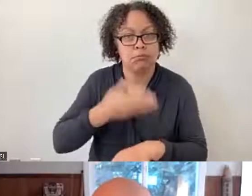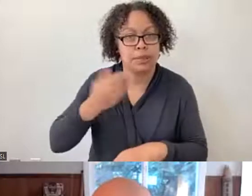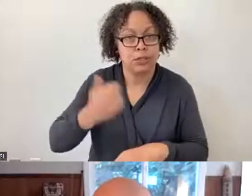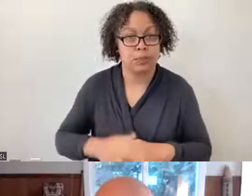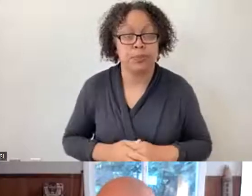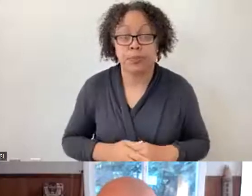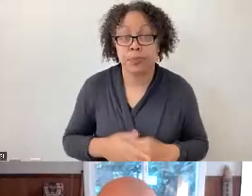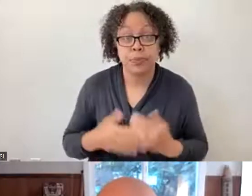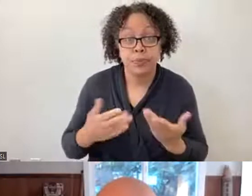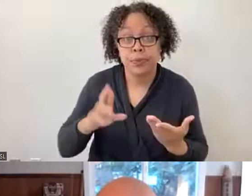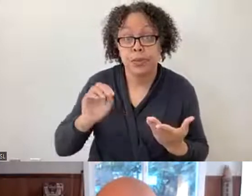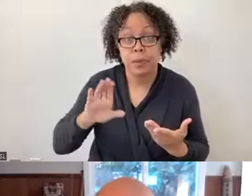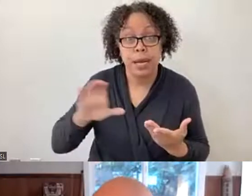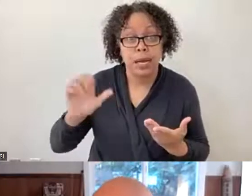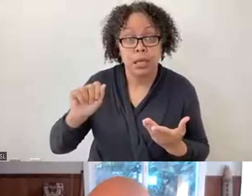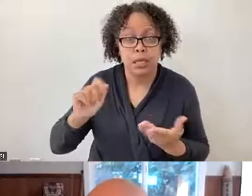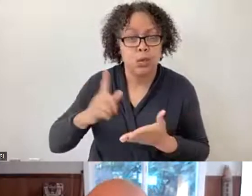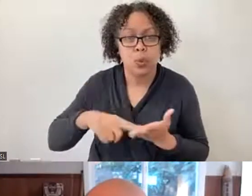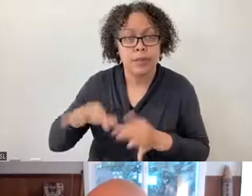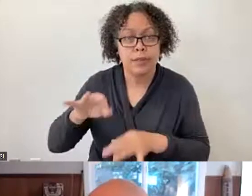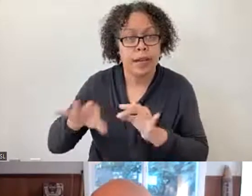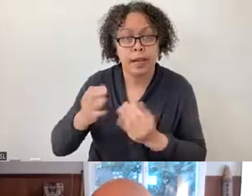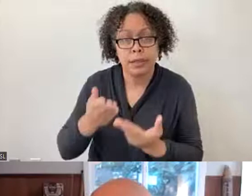to sort of talk about the findings?